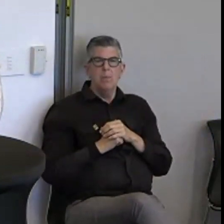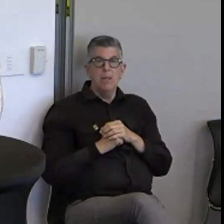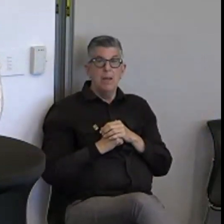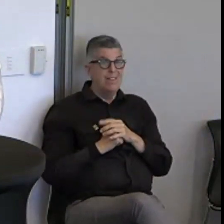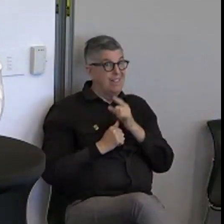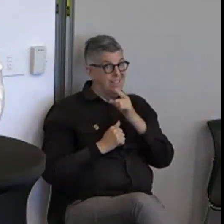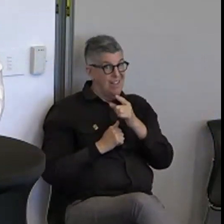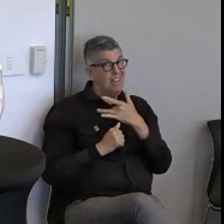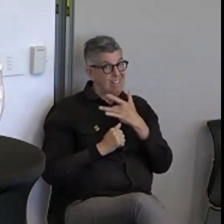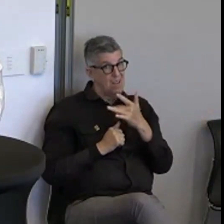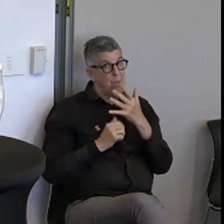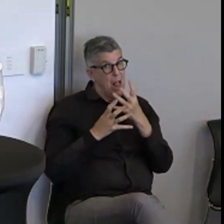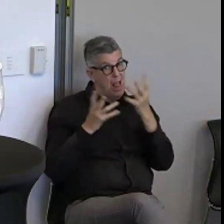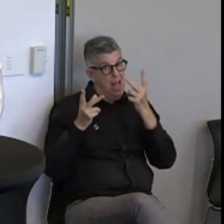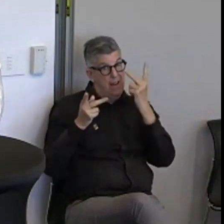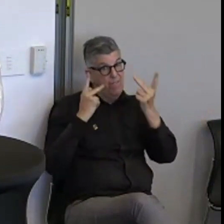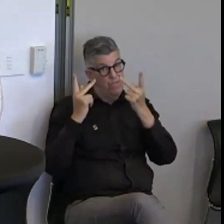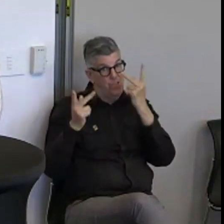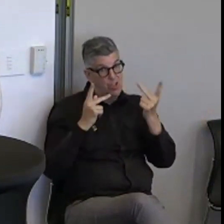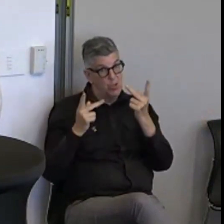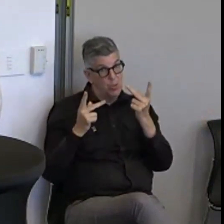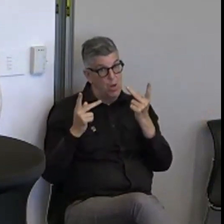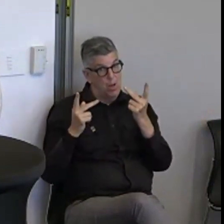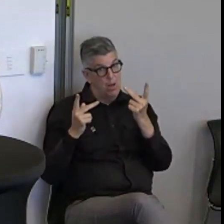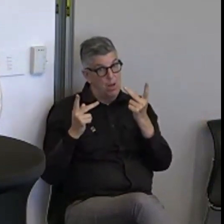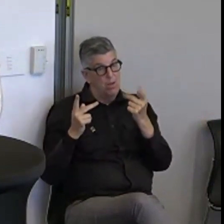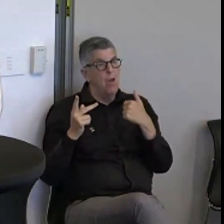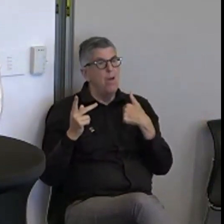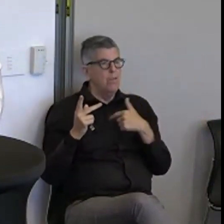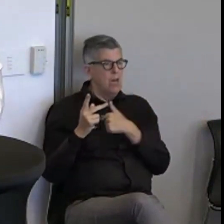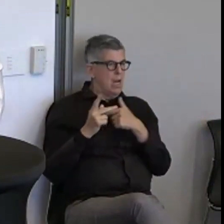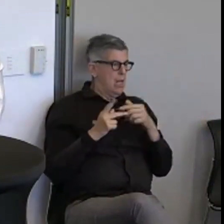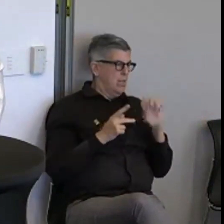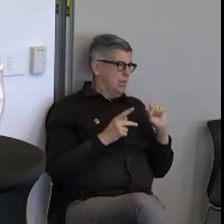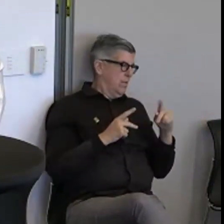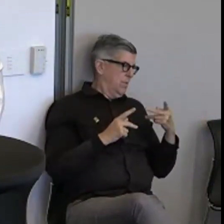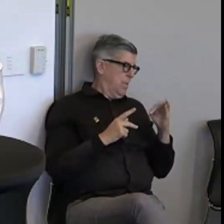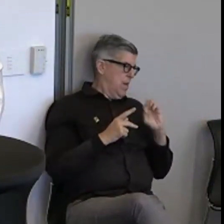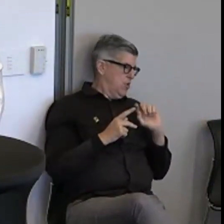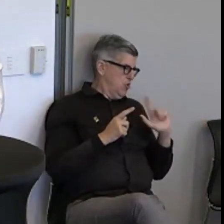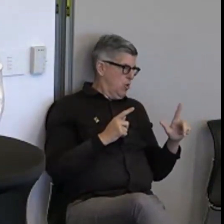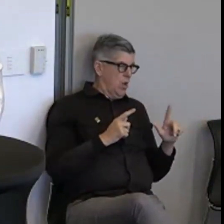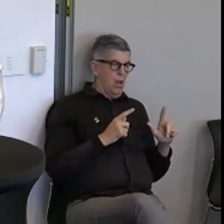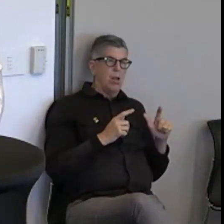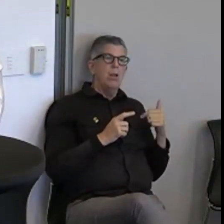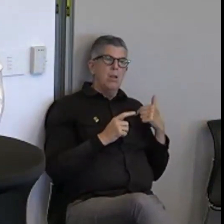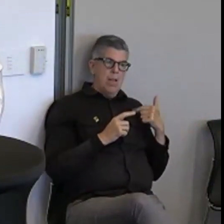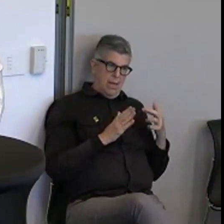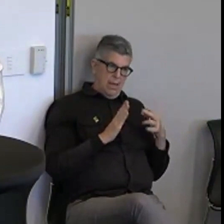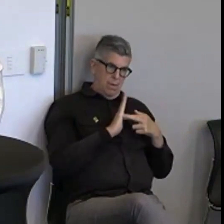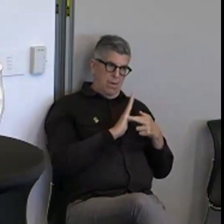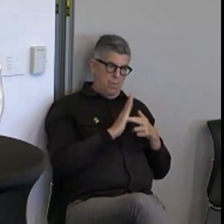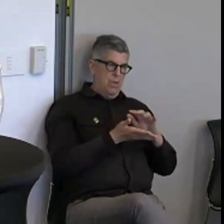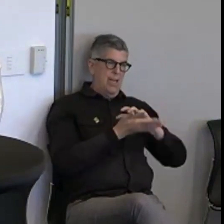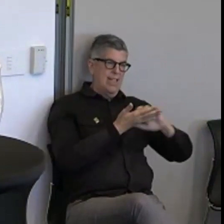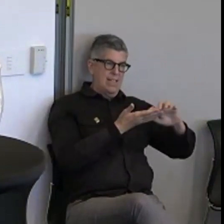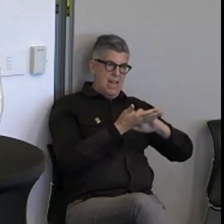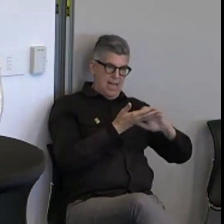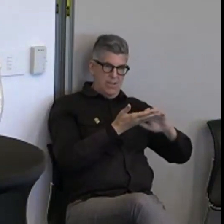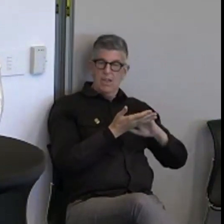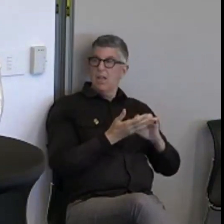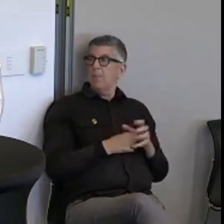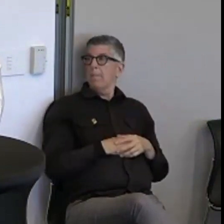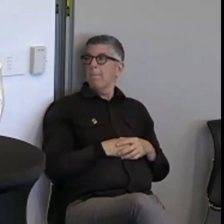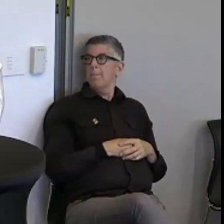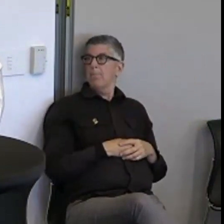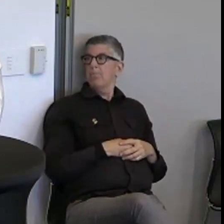but is often to us spatial information that gets represented tactily. And I